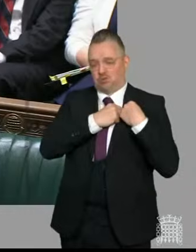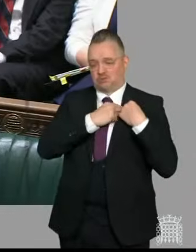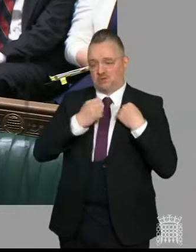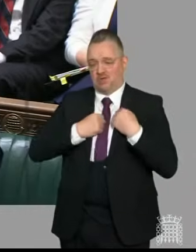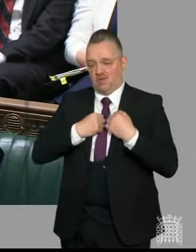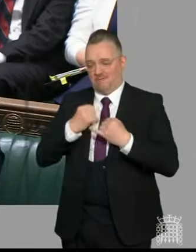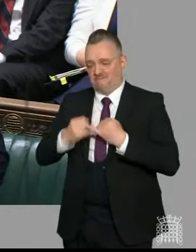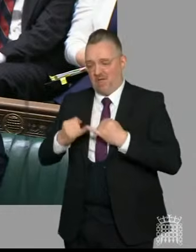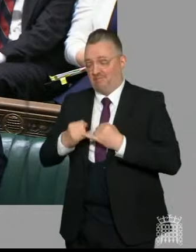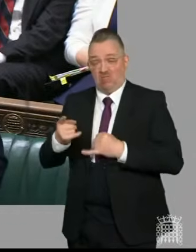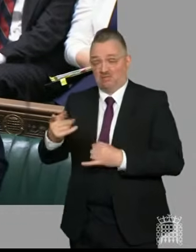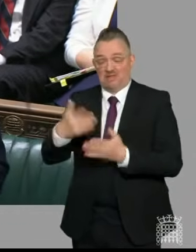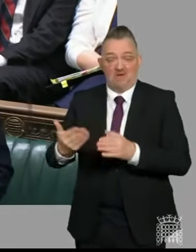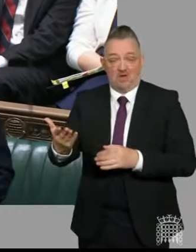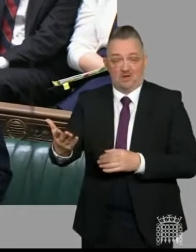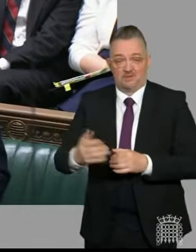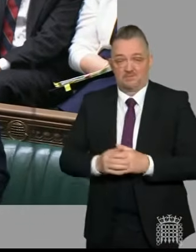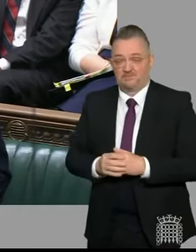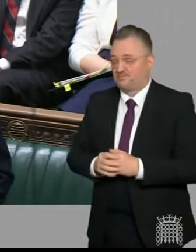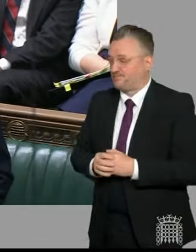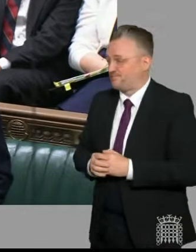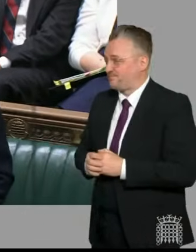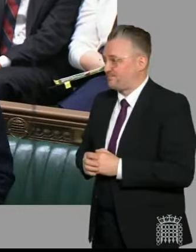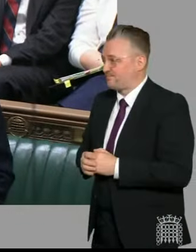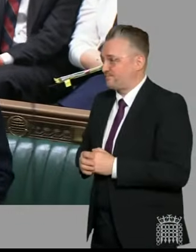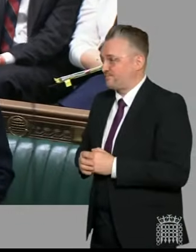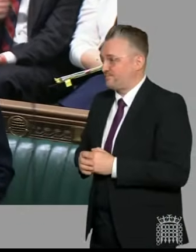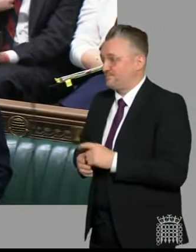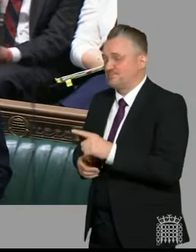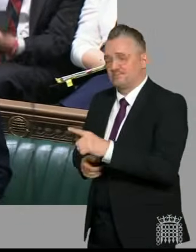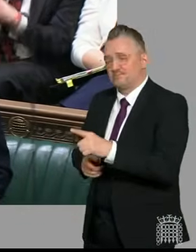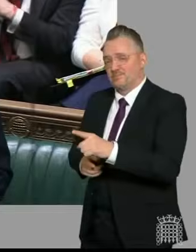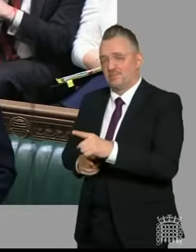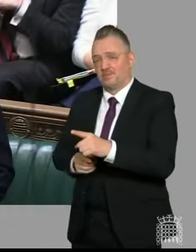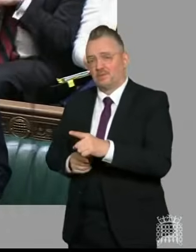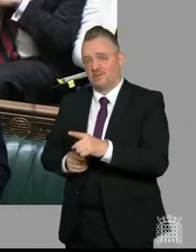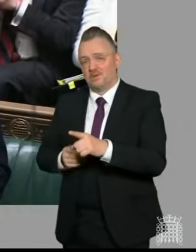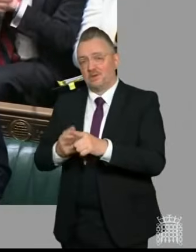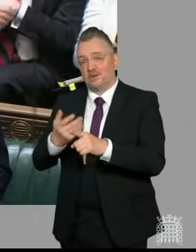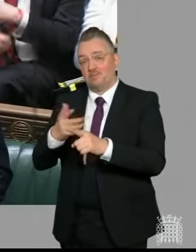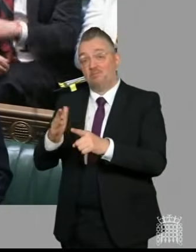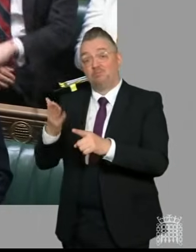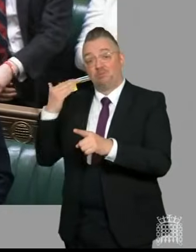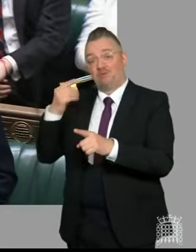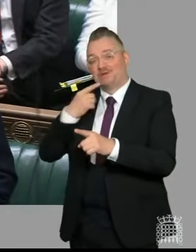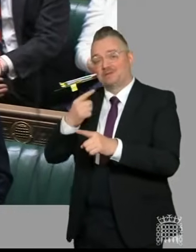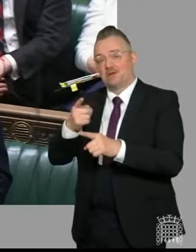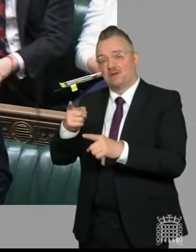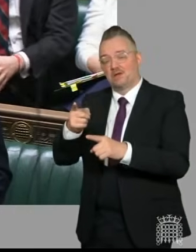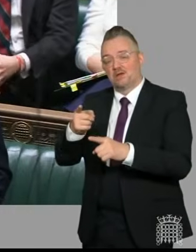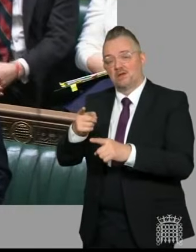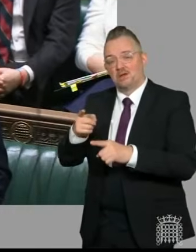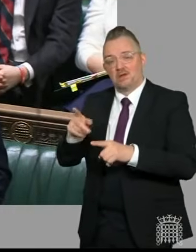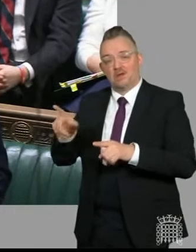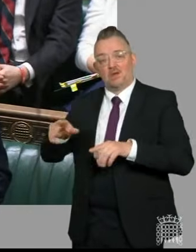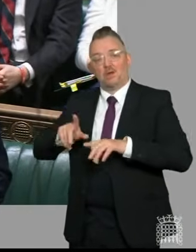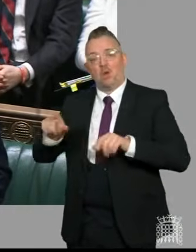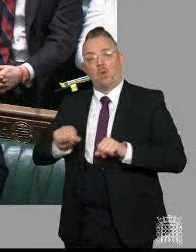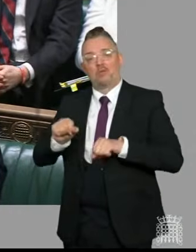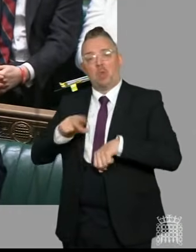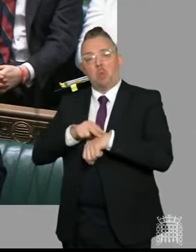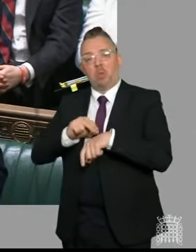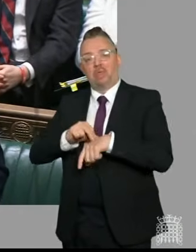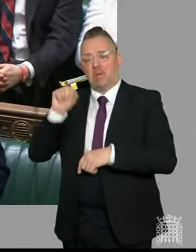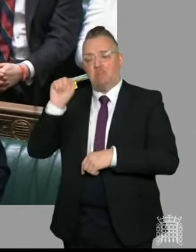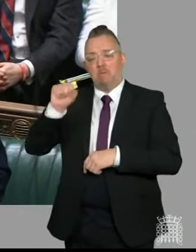She once said, "You shouldn't be waiting for the police to bang on your door. If you did it, then you shouldn't